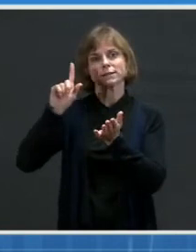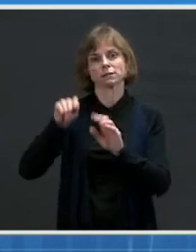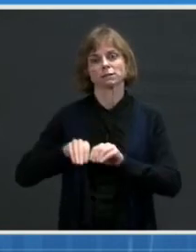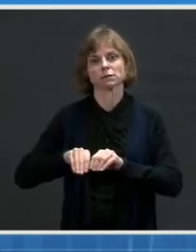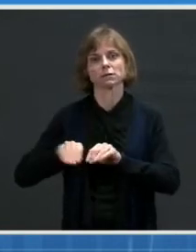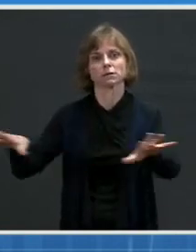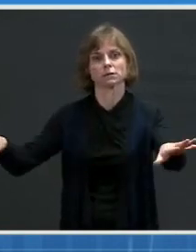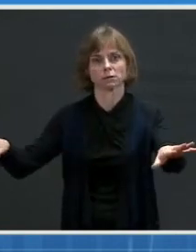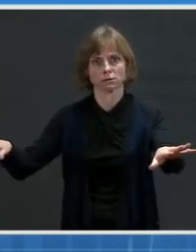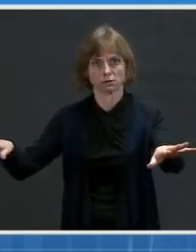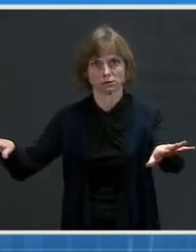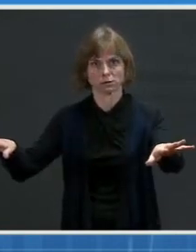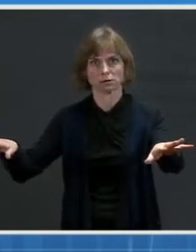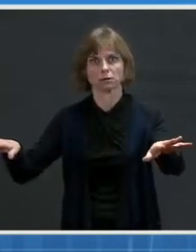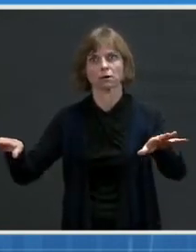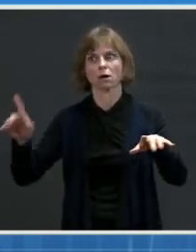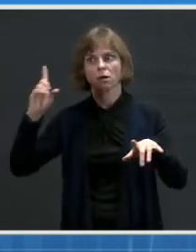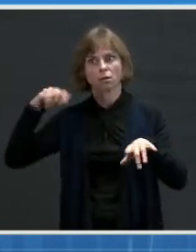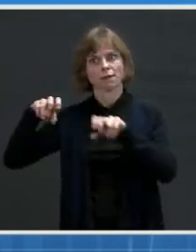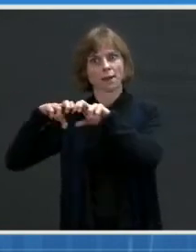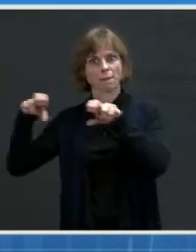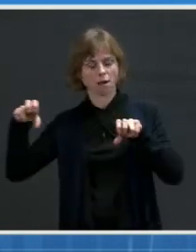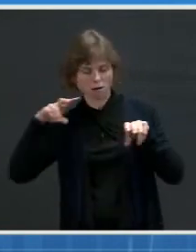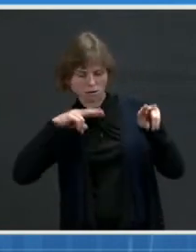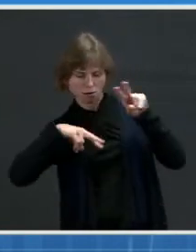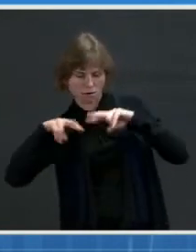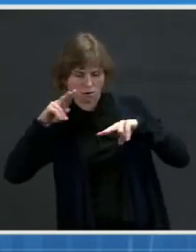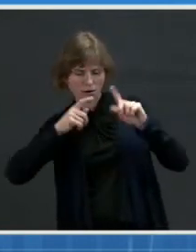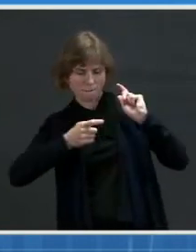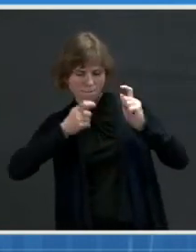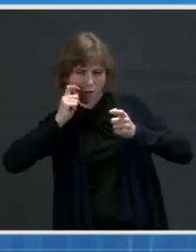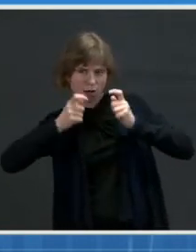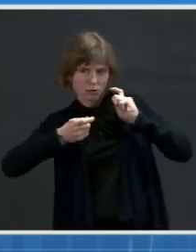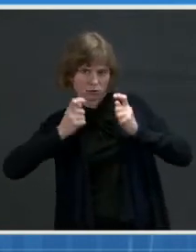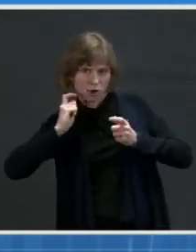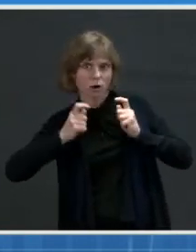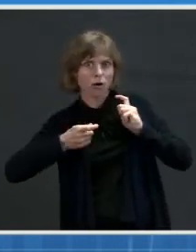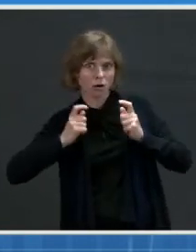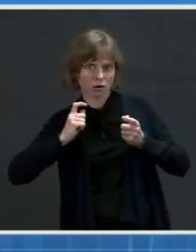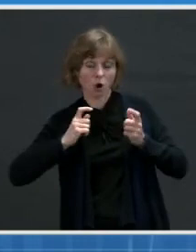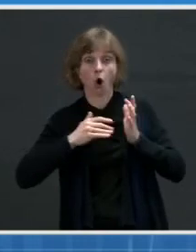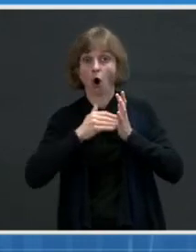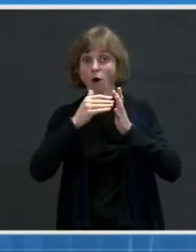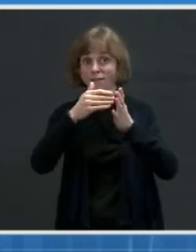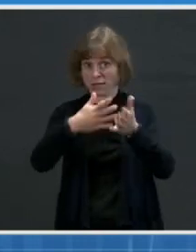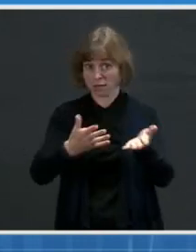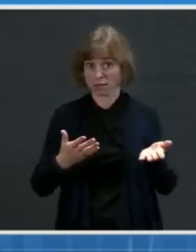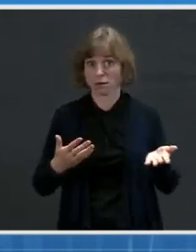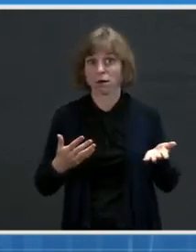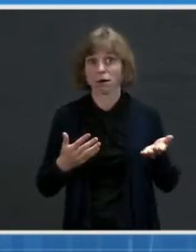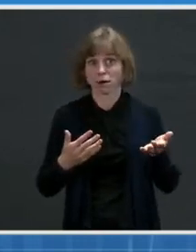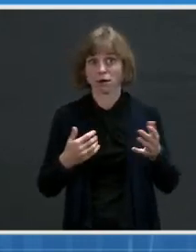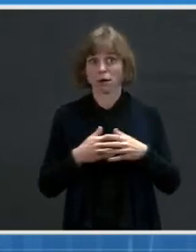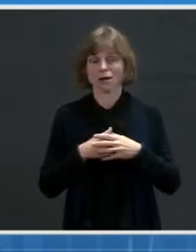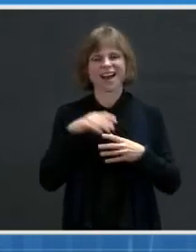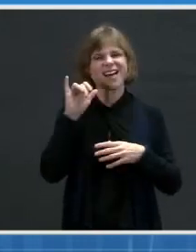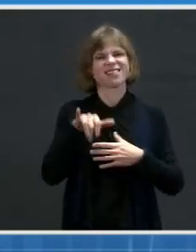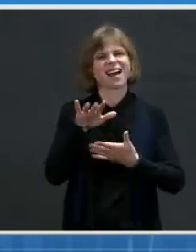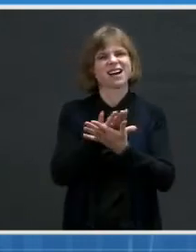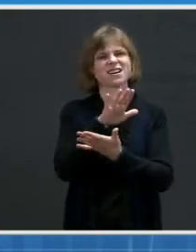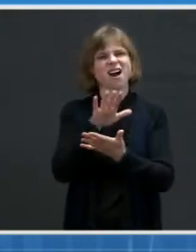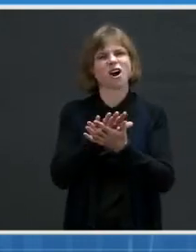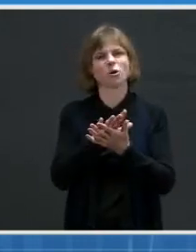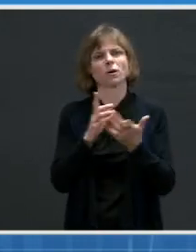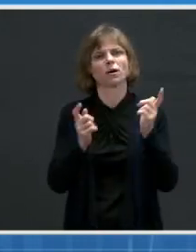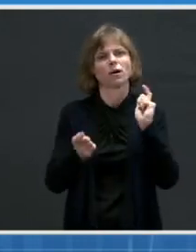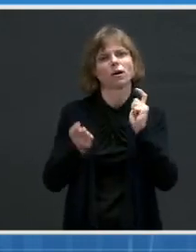and update it meaningfully in very frequent intervals. It is a living document. As